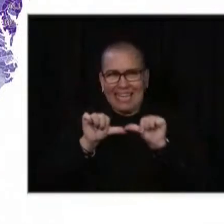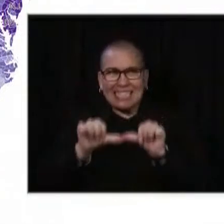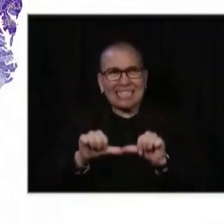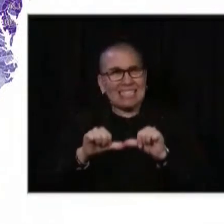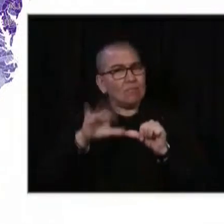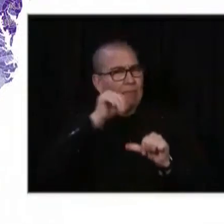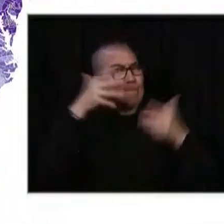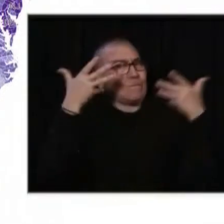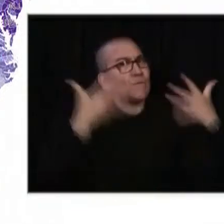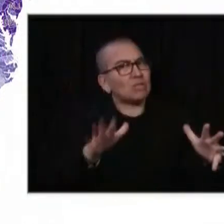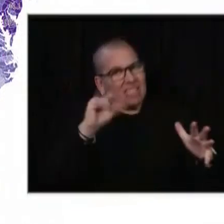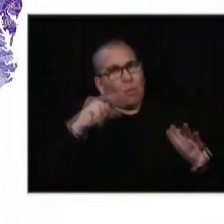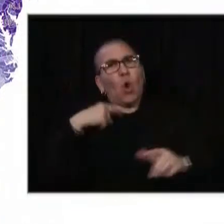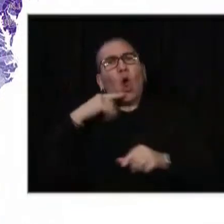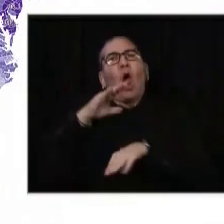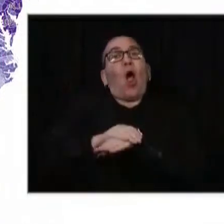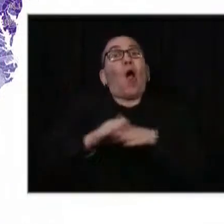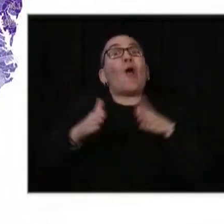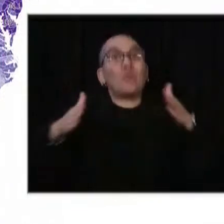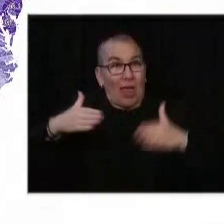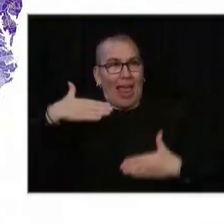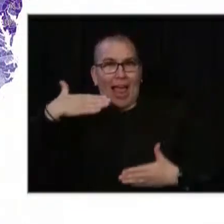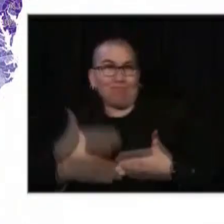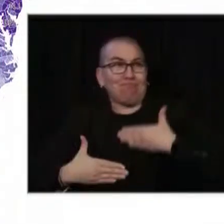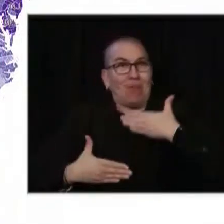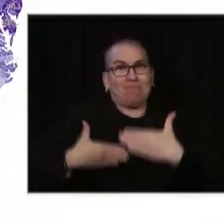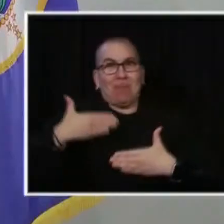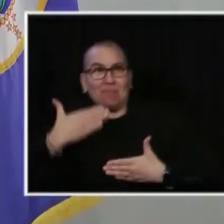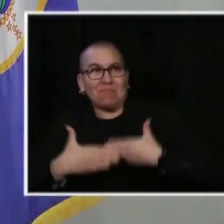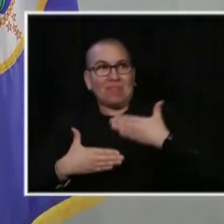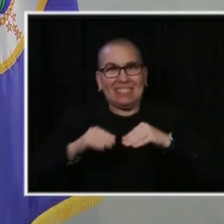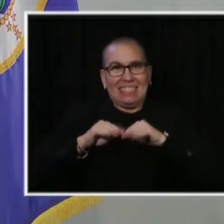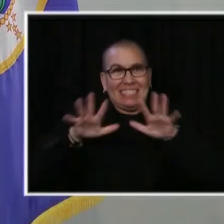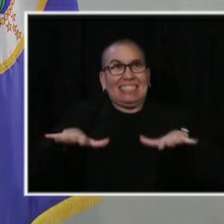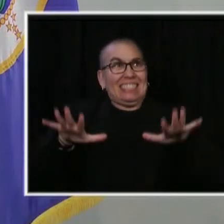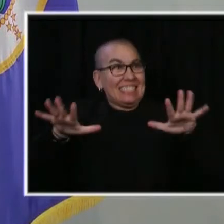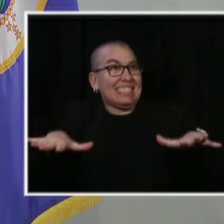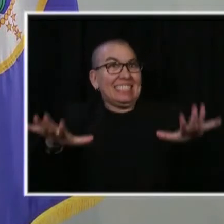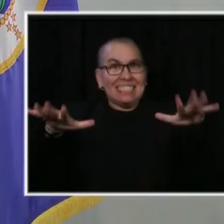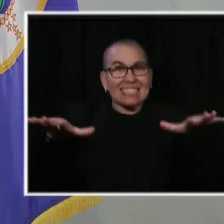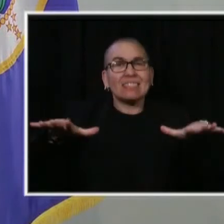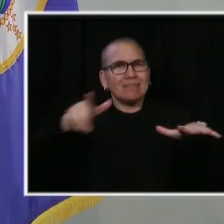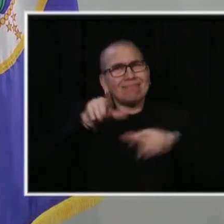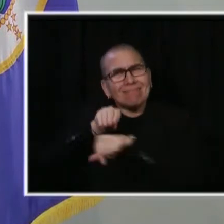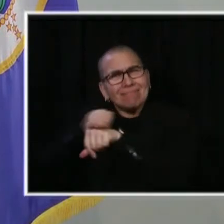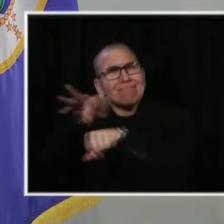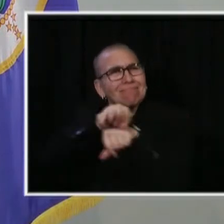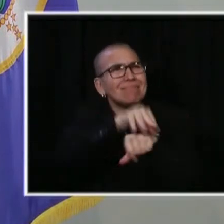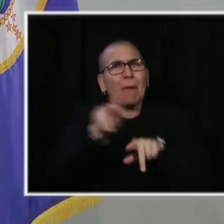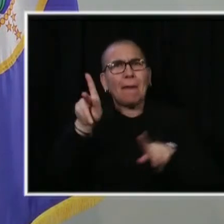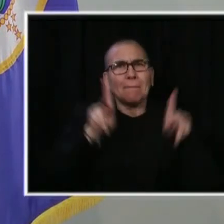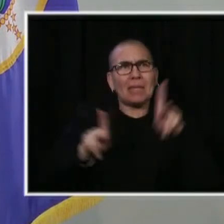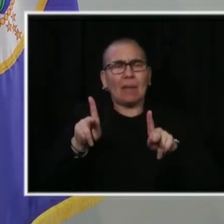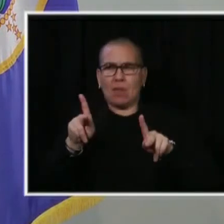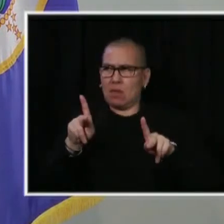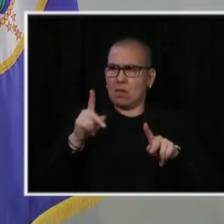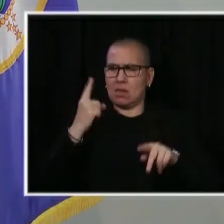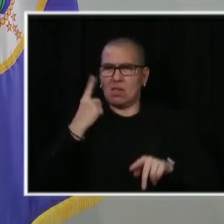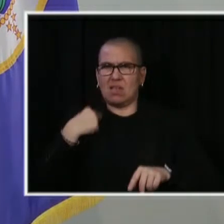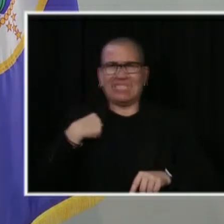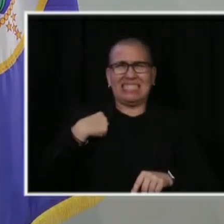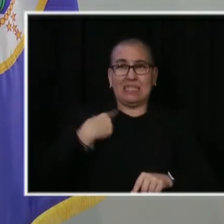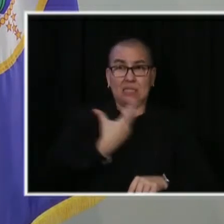of this is getting to every one of those communities. So as you're thinking about this, think about the pitch you're going to make to your uncle who says he doesn't need to get the